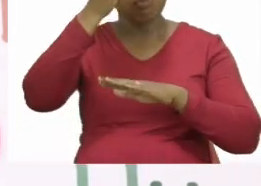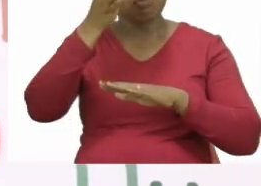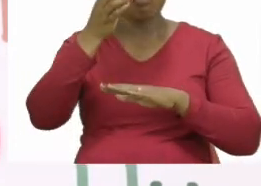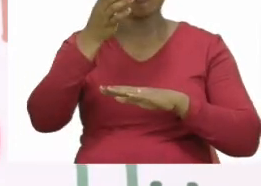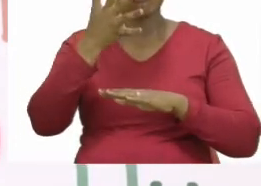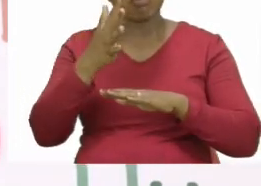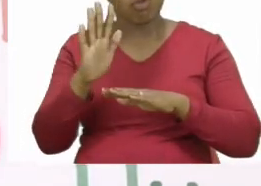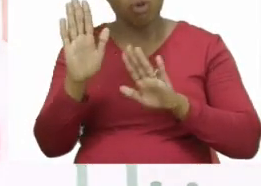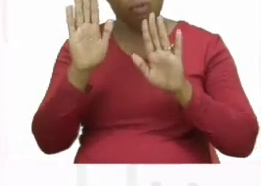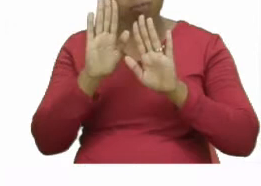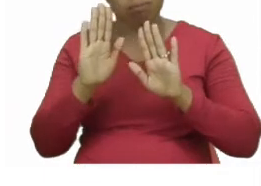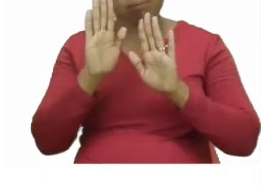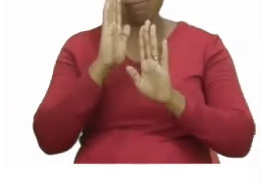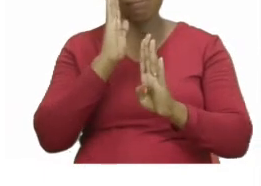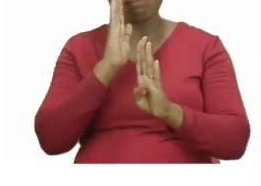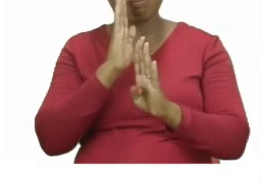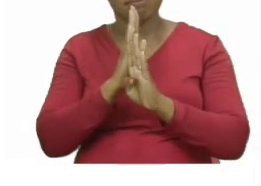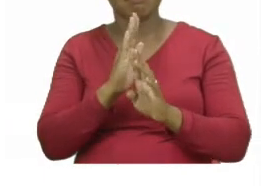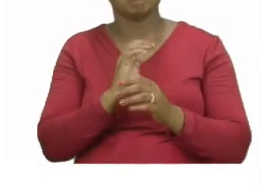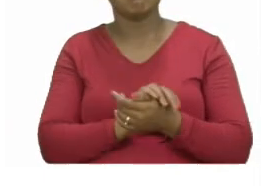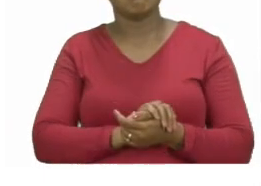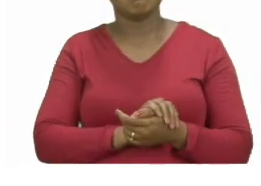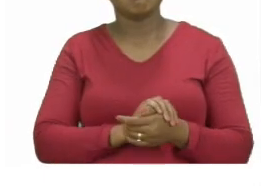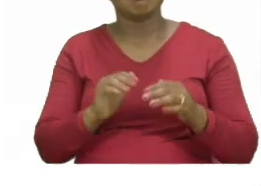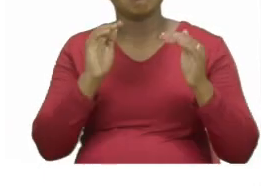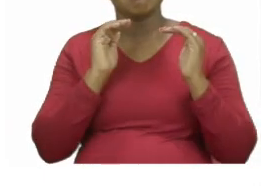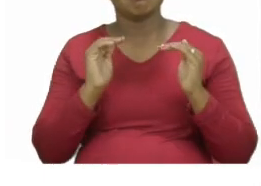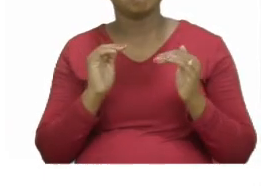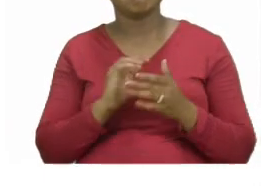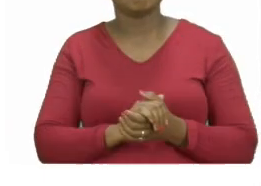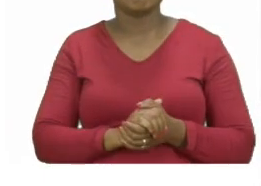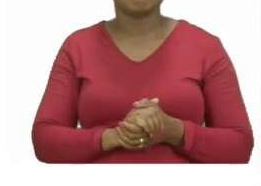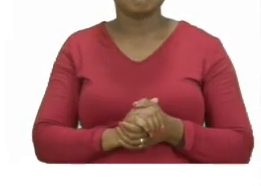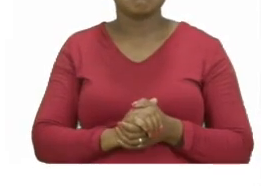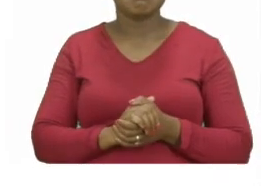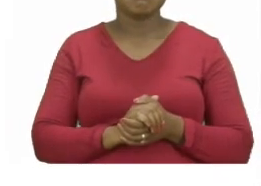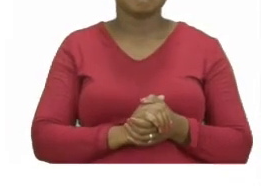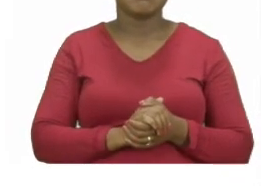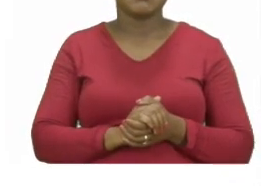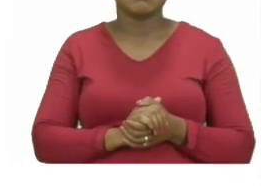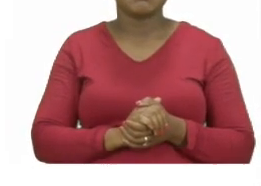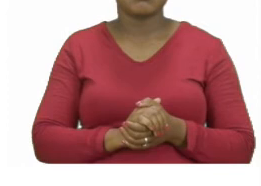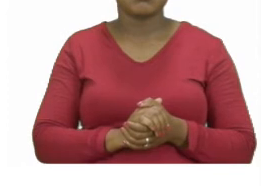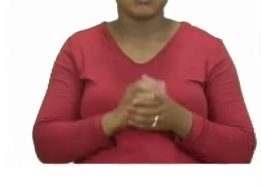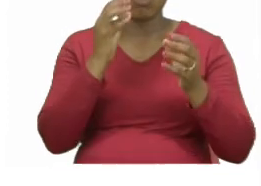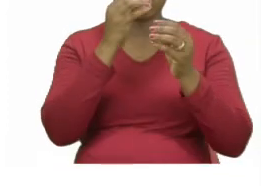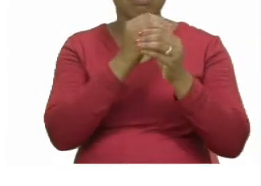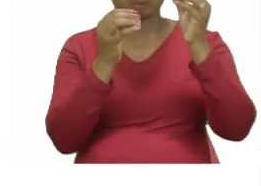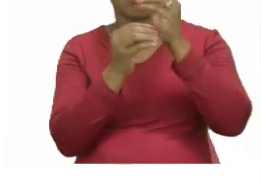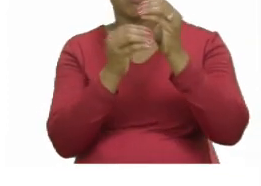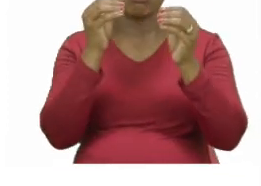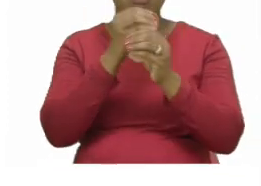the next part. Now here it says you have to rearrange the